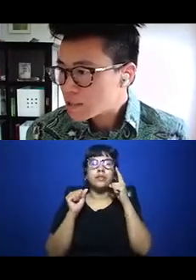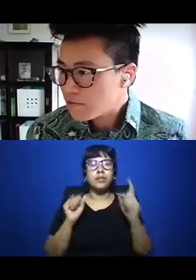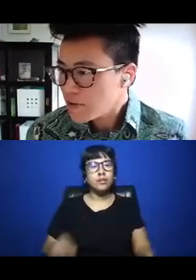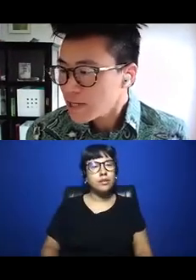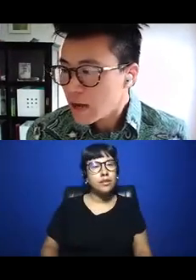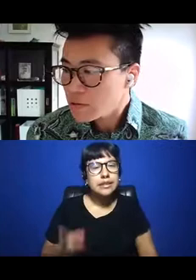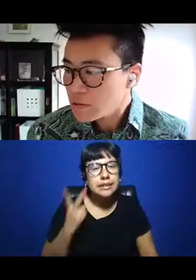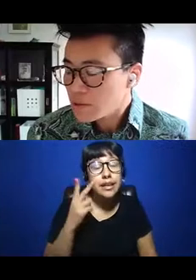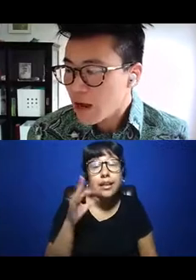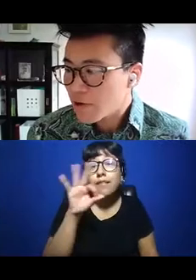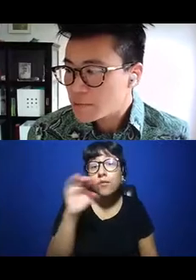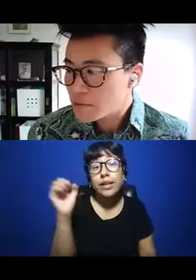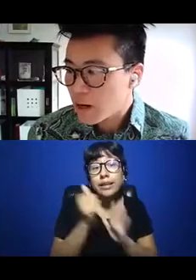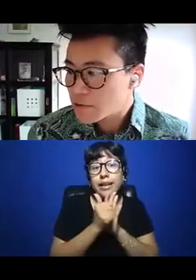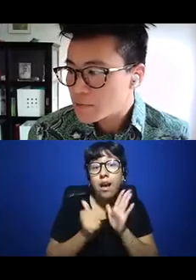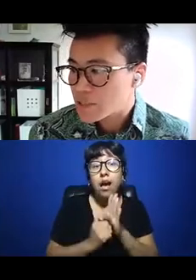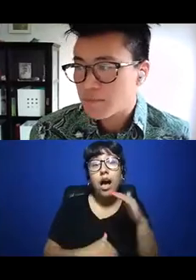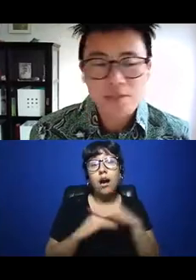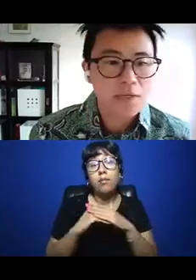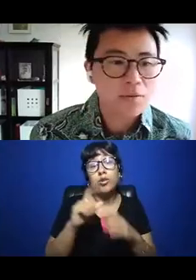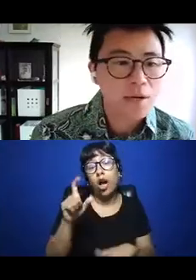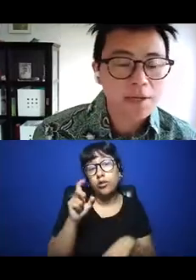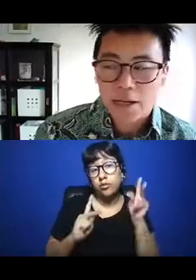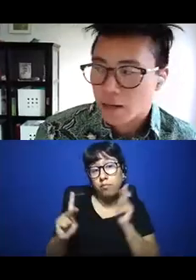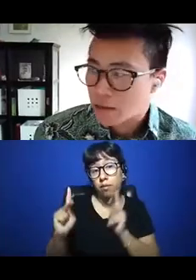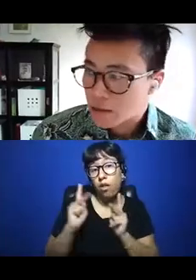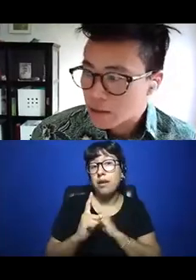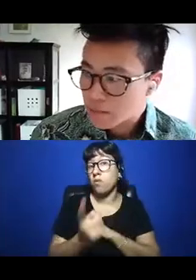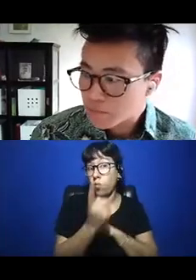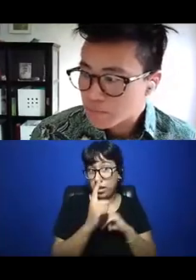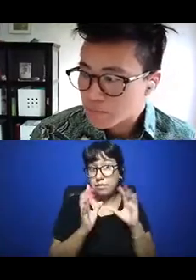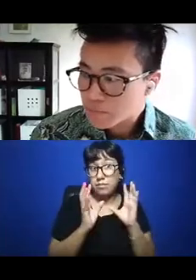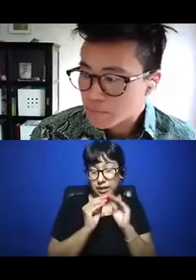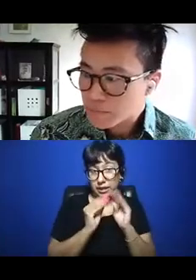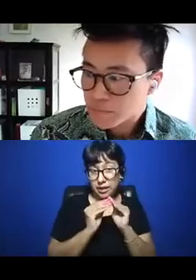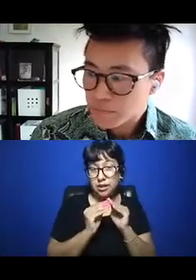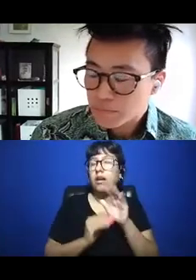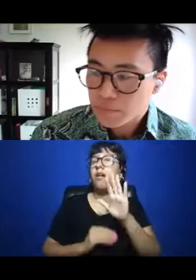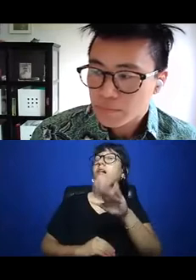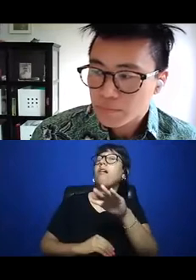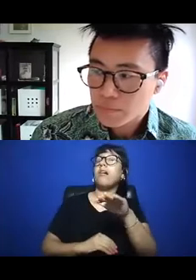Let's see, your free account, you can have up to 100 participants in one meeting. Right,